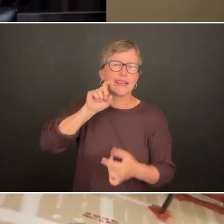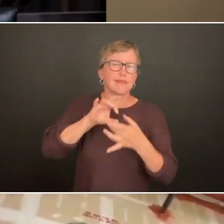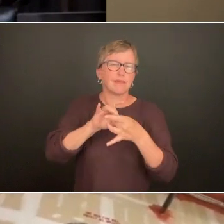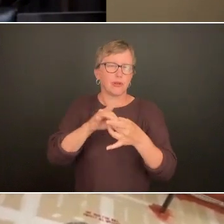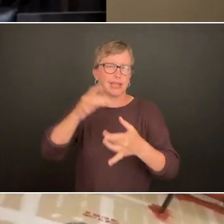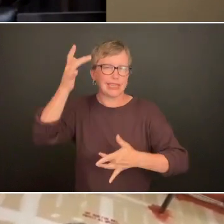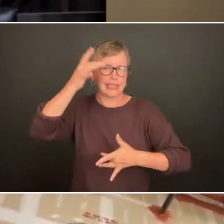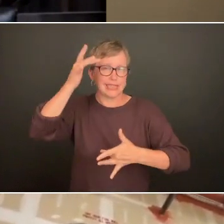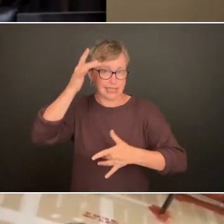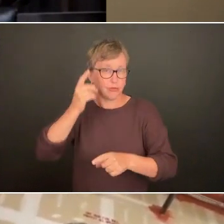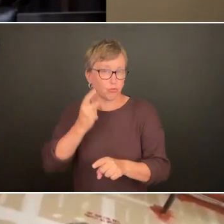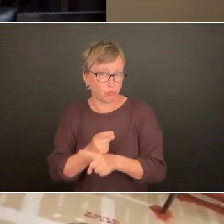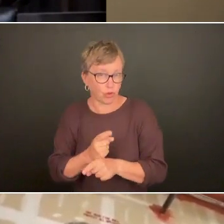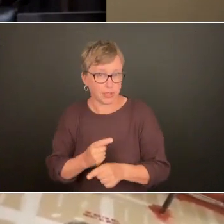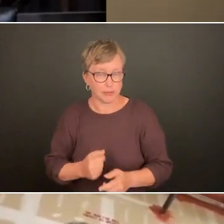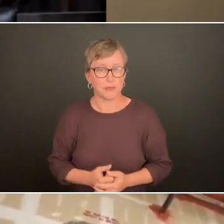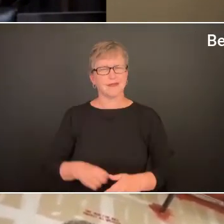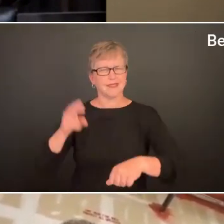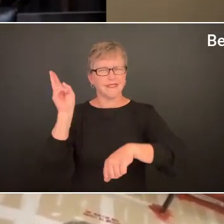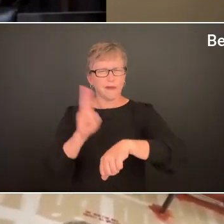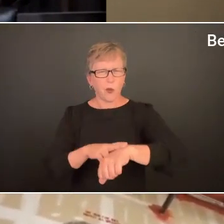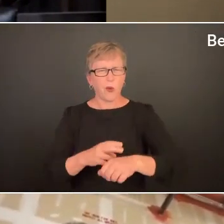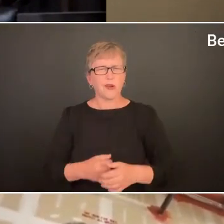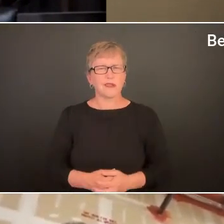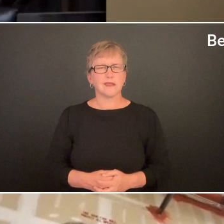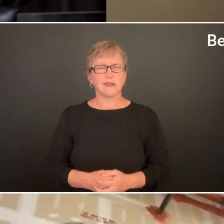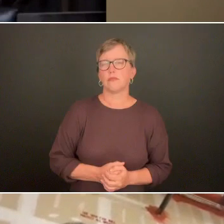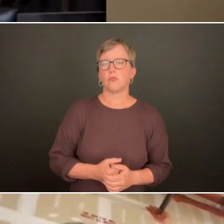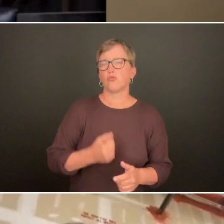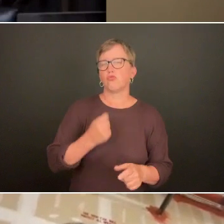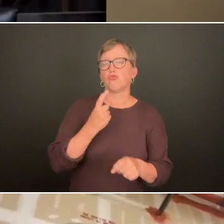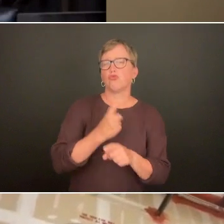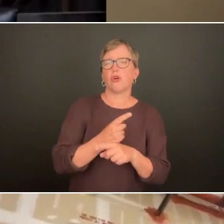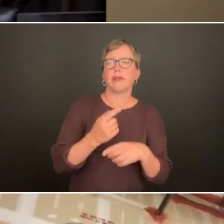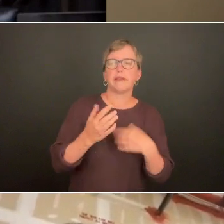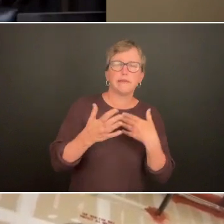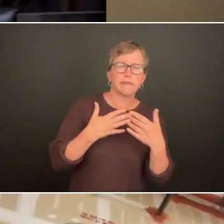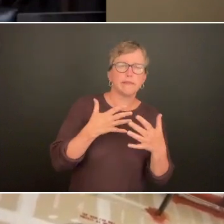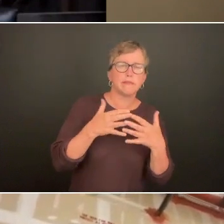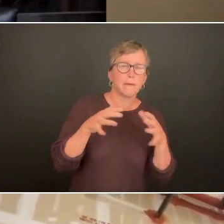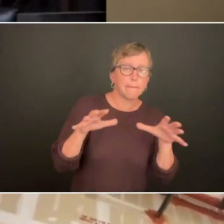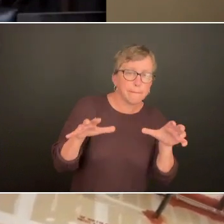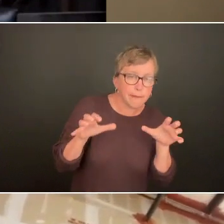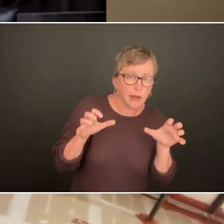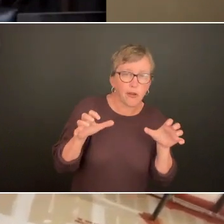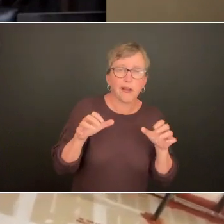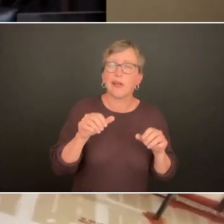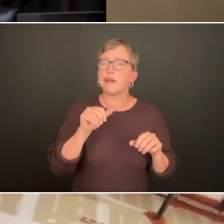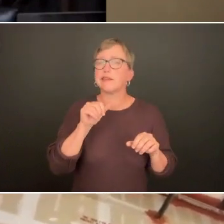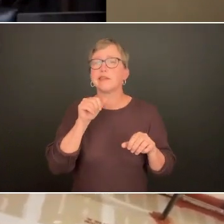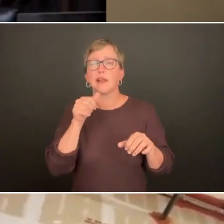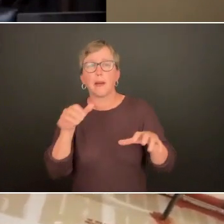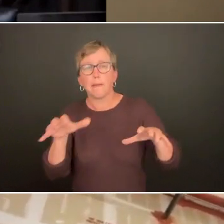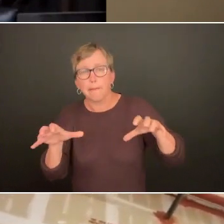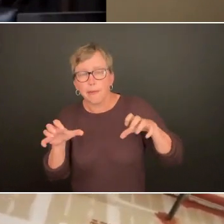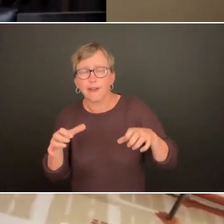course, you can still catch STDs, right? Of course. I mean, that is irrelevant if you're paralyzed or not, right? So That's you right.